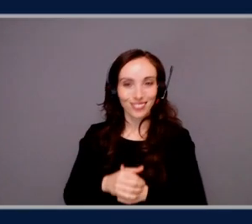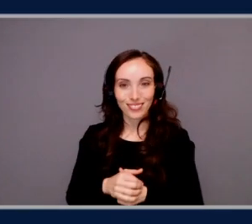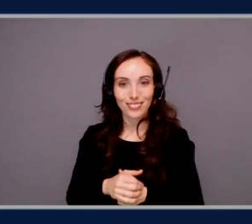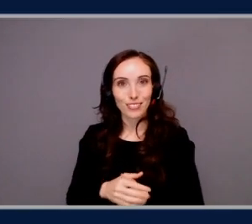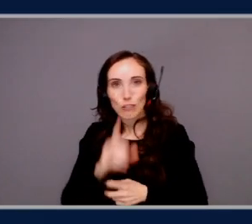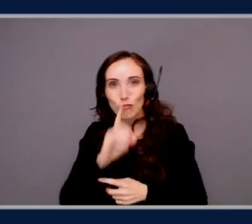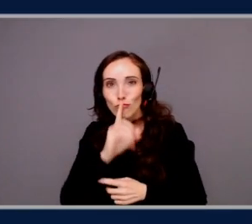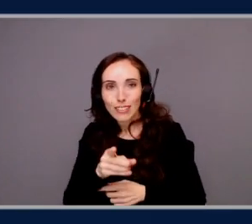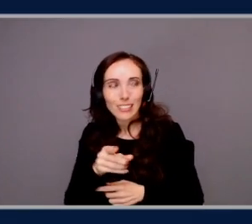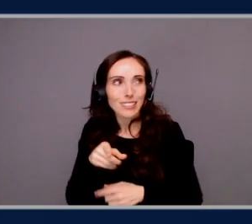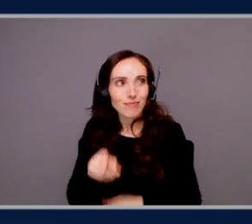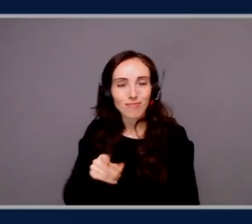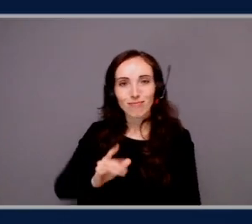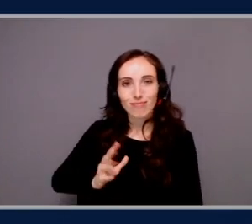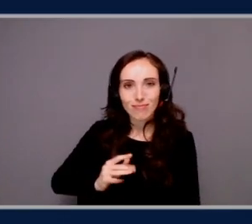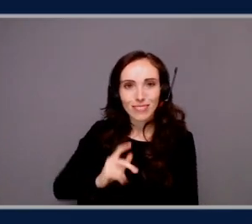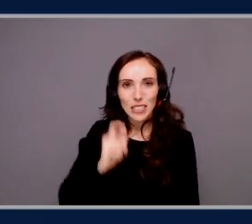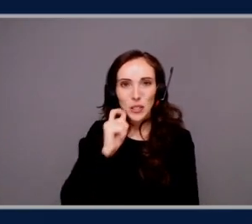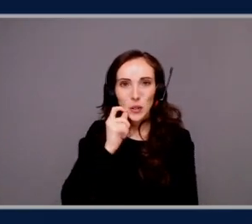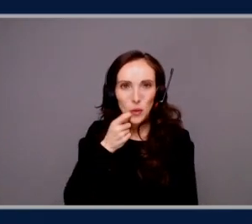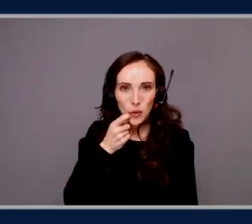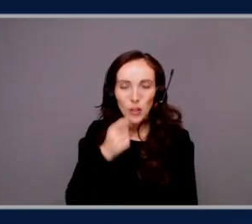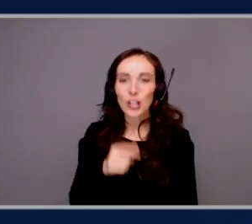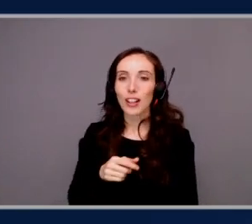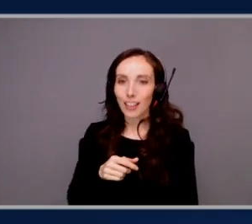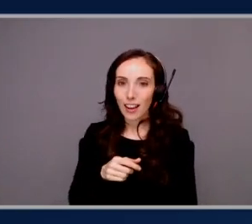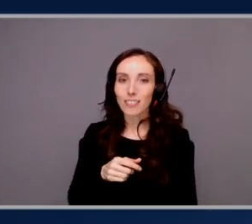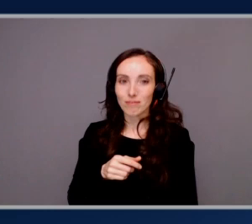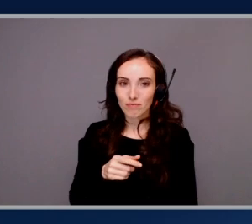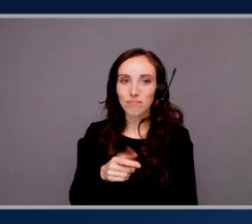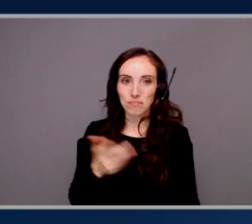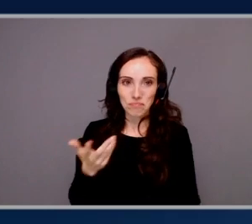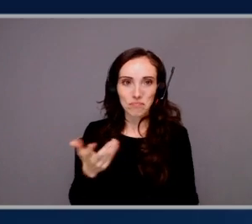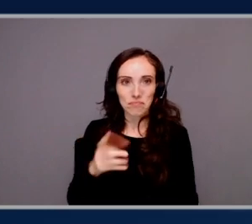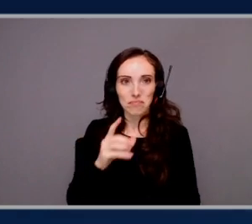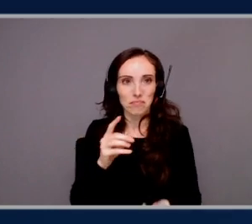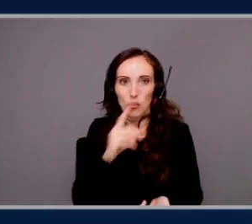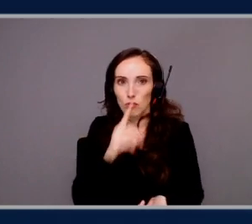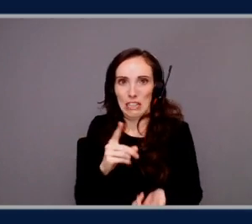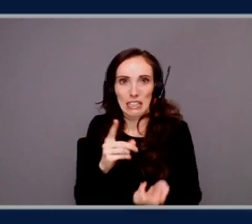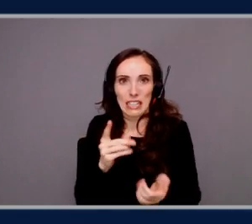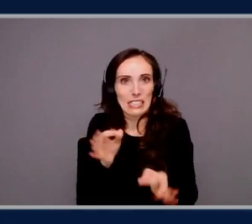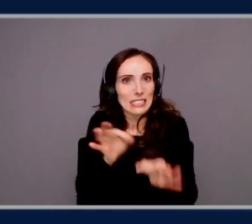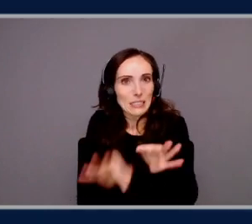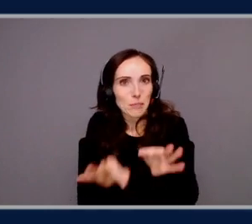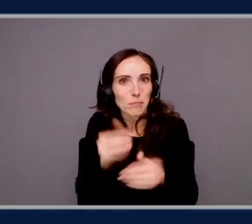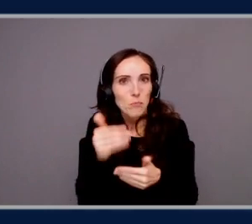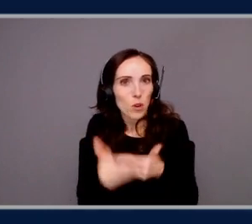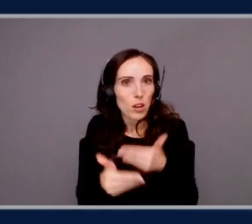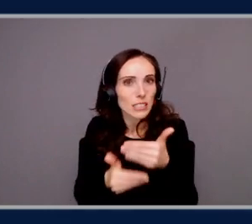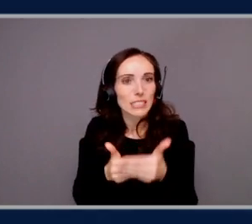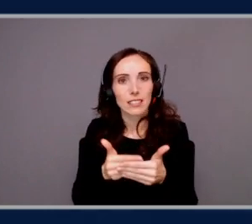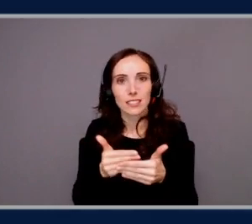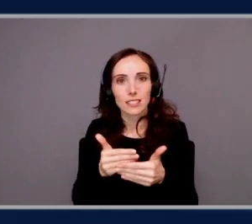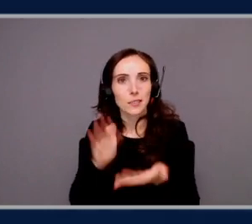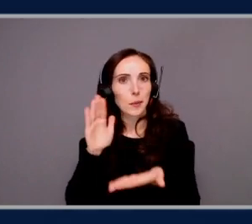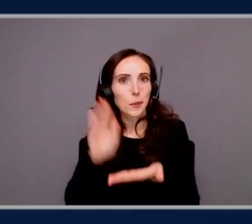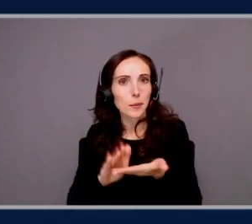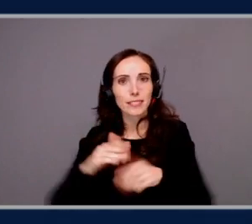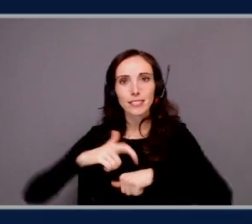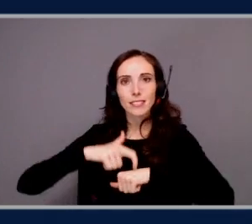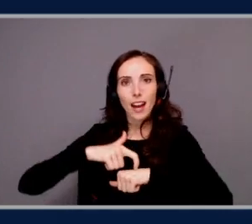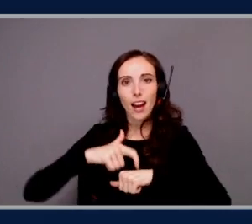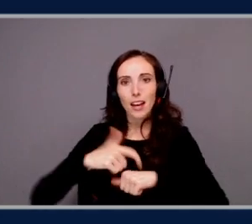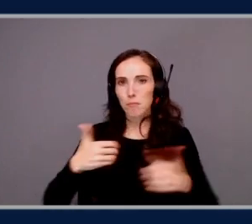really cool. I mean, that took very little effort, very little time, and you've got a lot of things to choose from